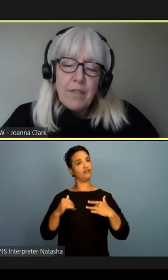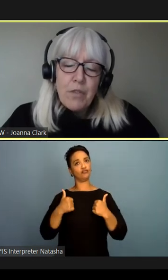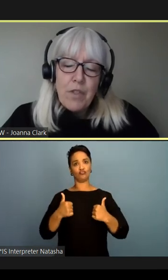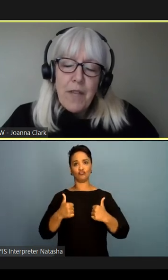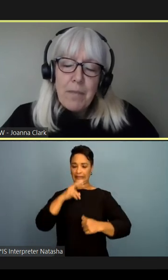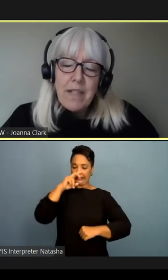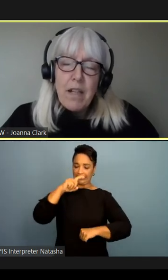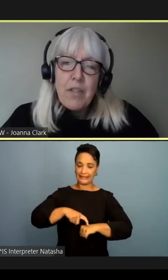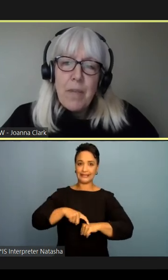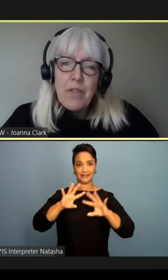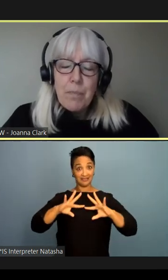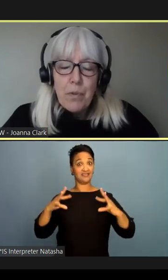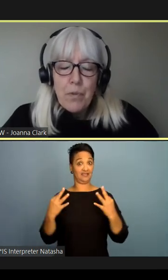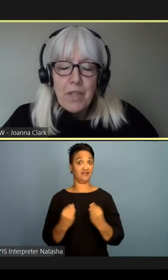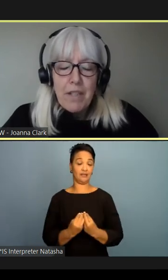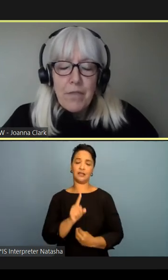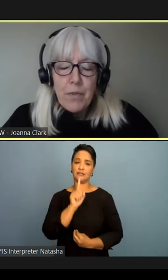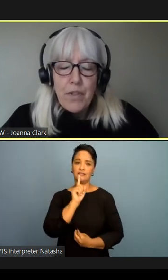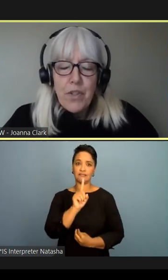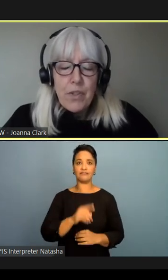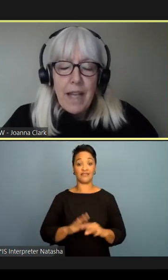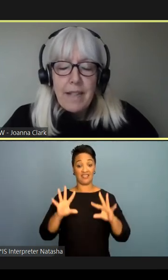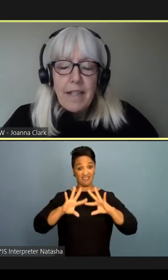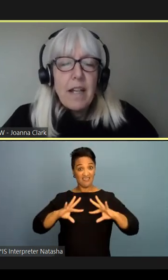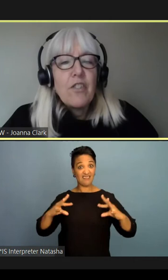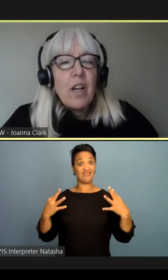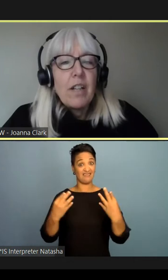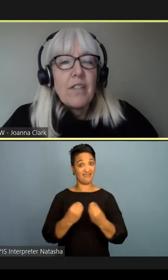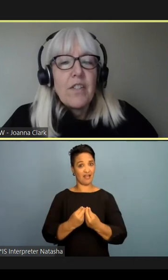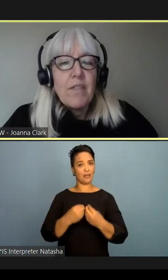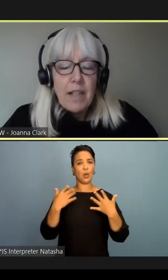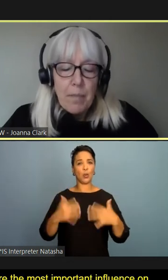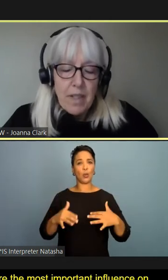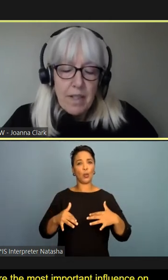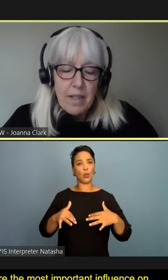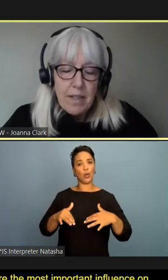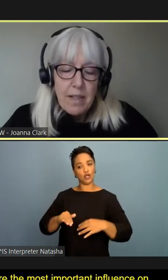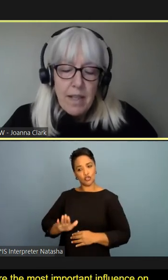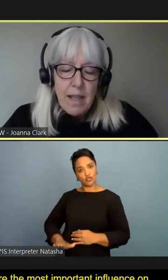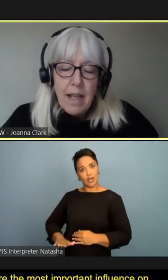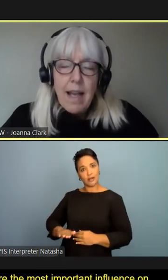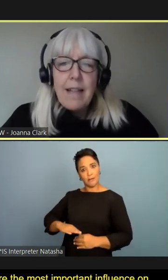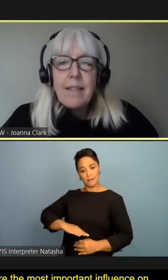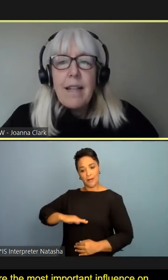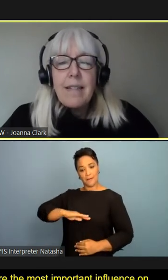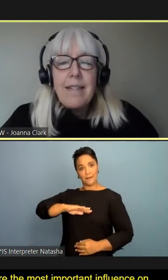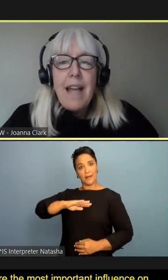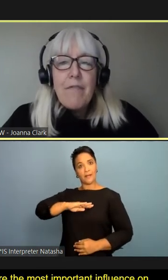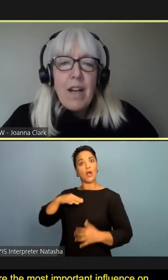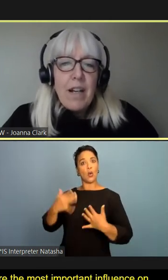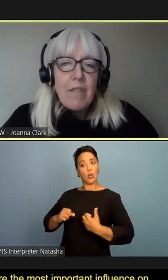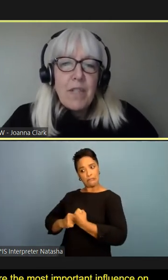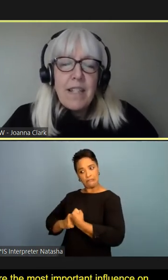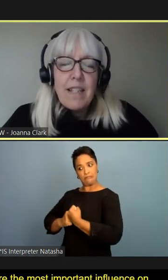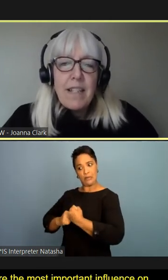And of course, families are the most important influence on any young child's development. And